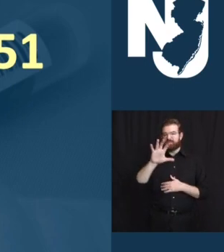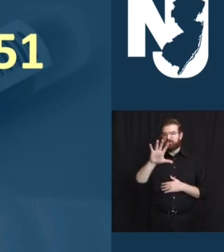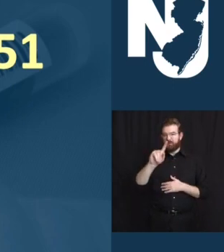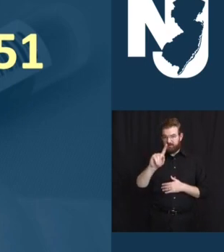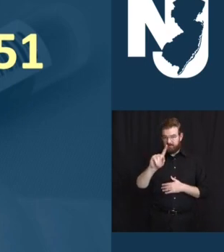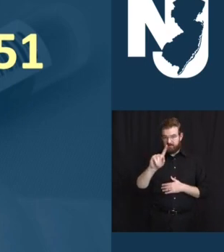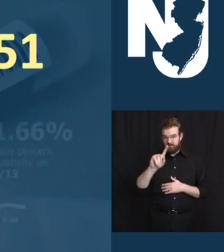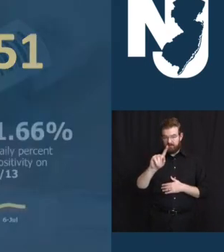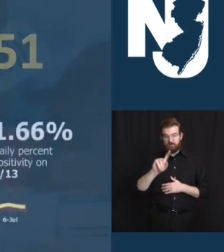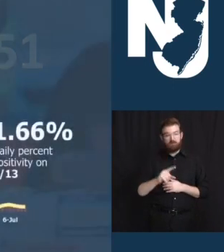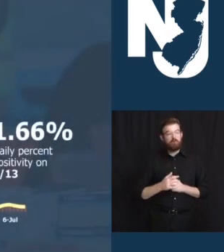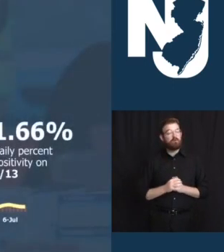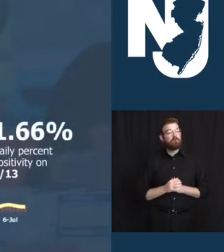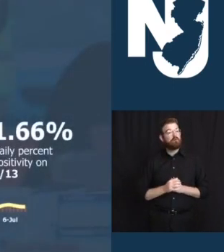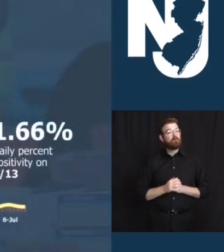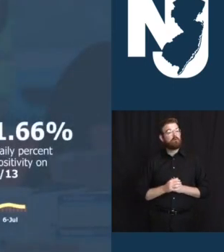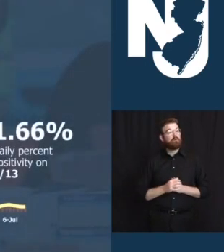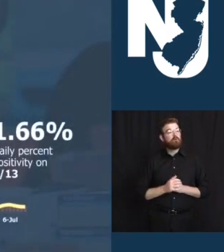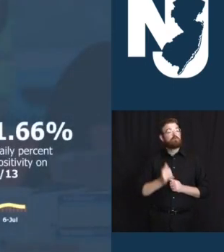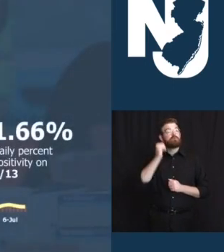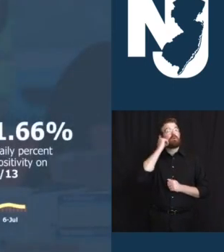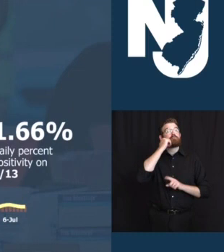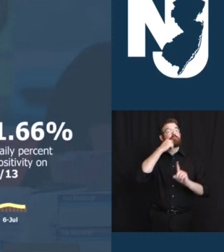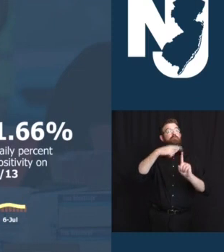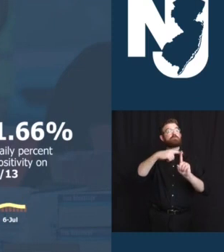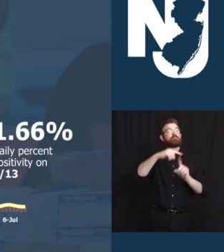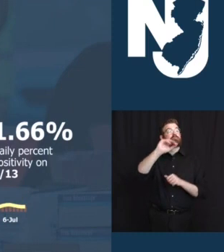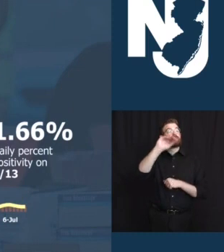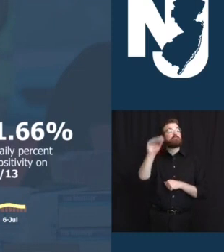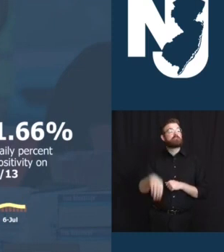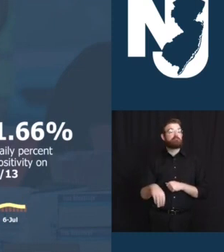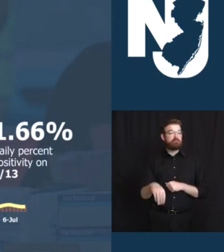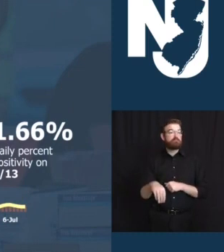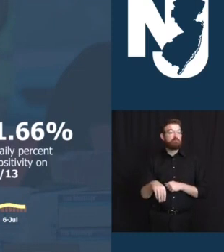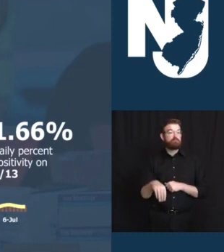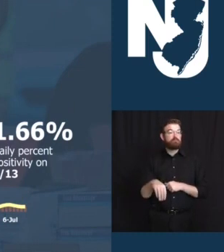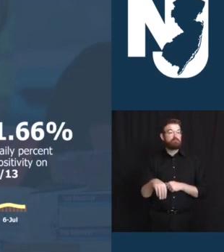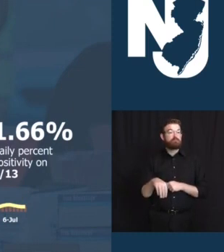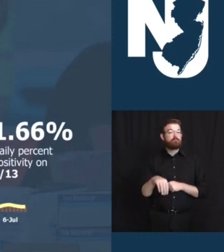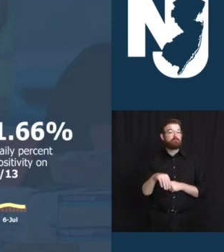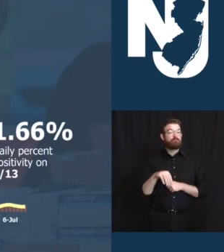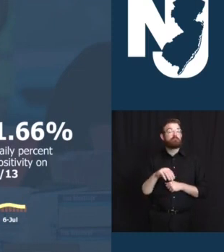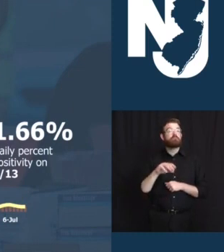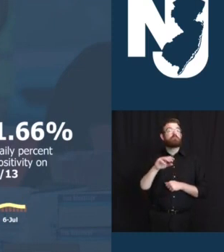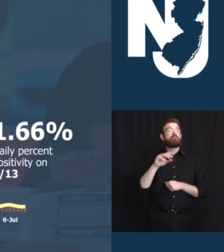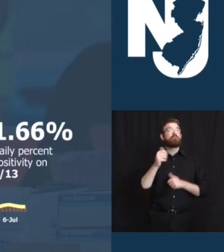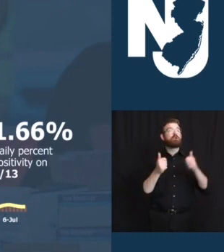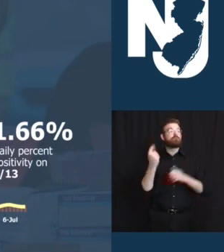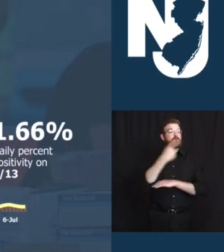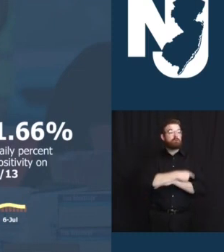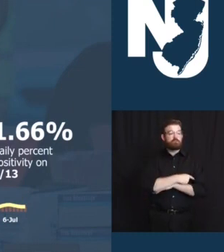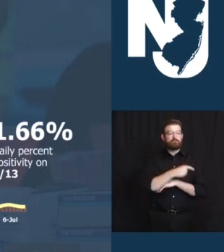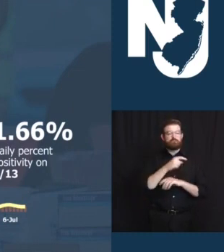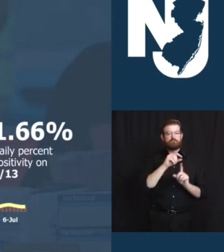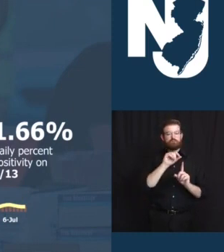176,551. The daily positivity rate for tests recorded on July 13 was